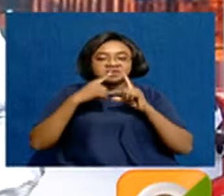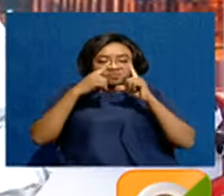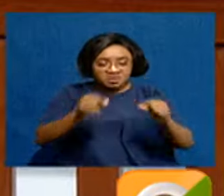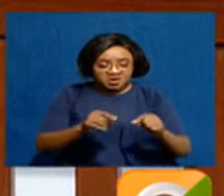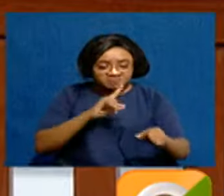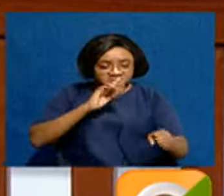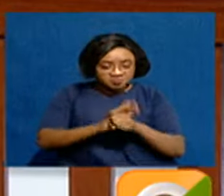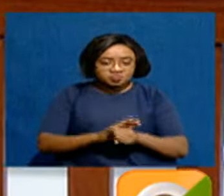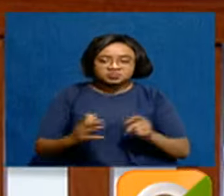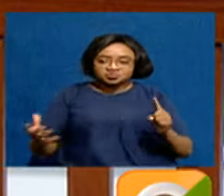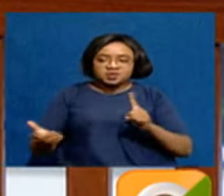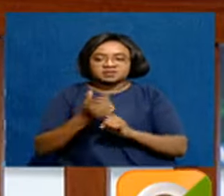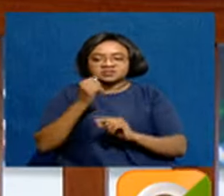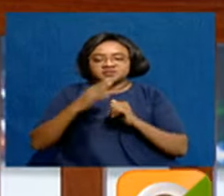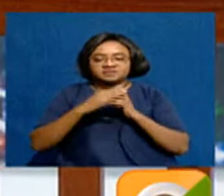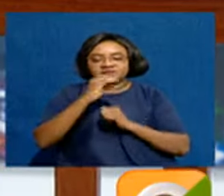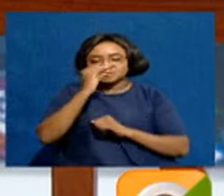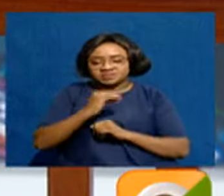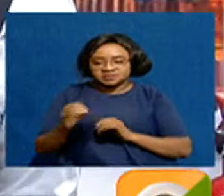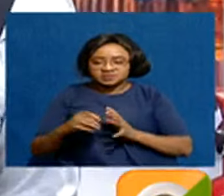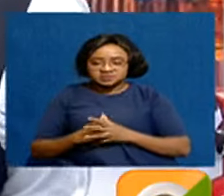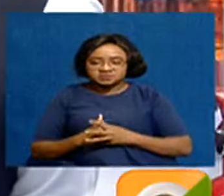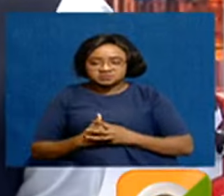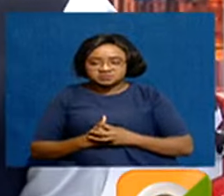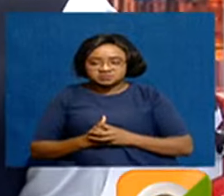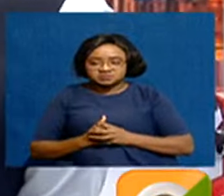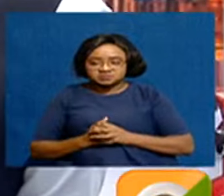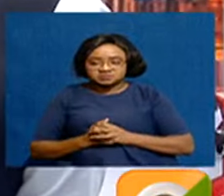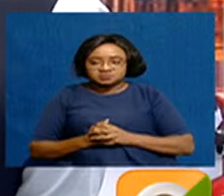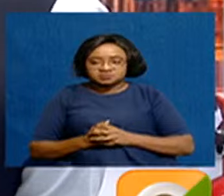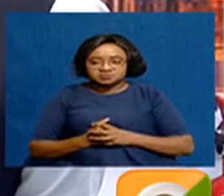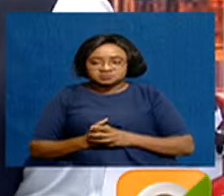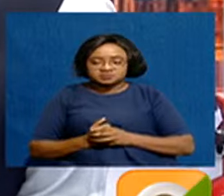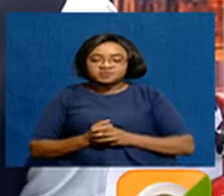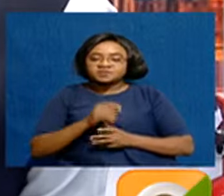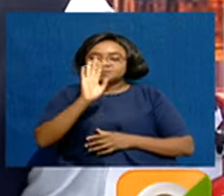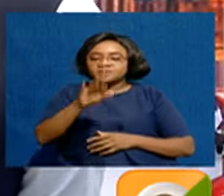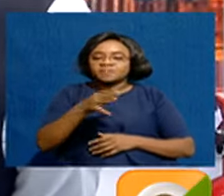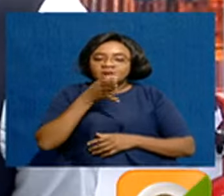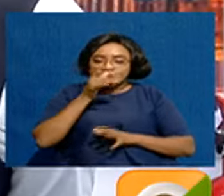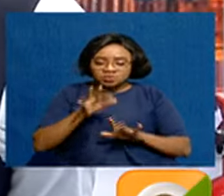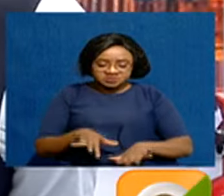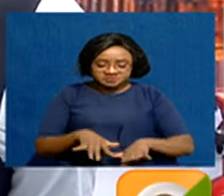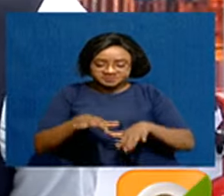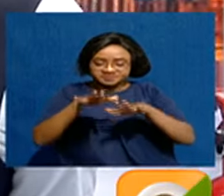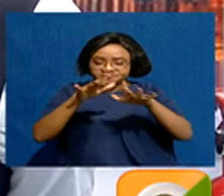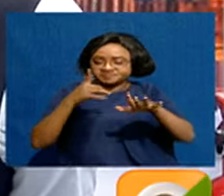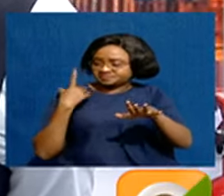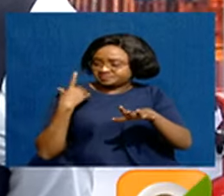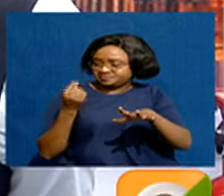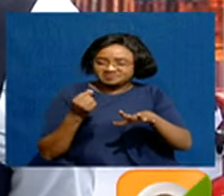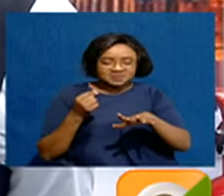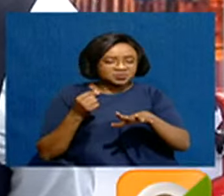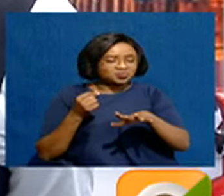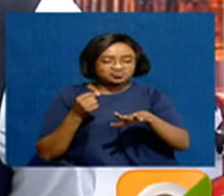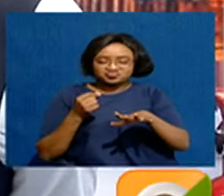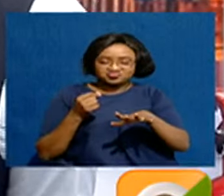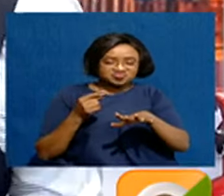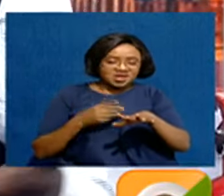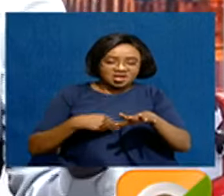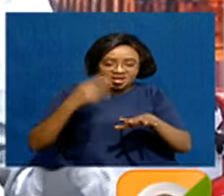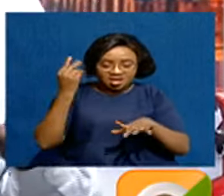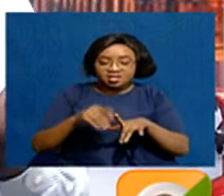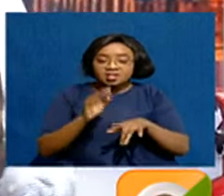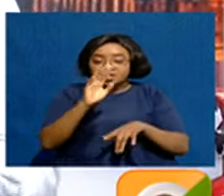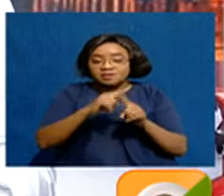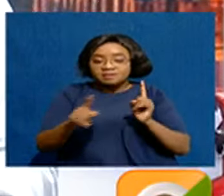90%. 90%? Yes. Floodings. We had some terrible floods the last few weeks. Yes. And KDF's presence wasn't as felt as it should